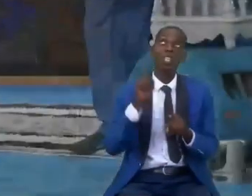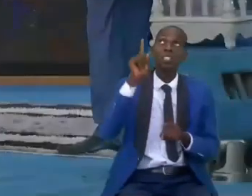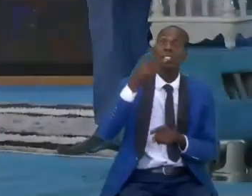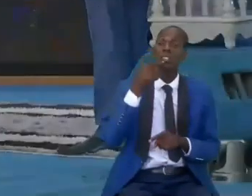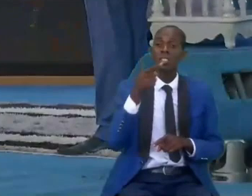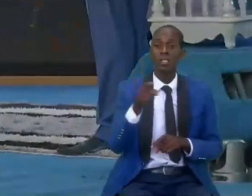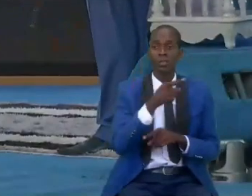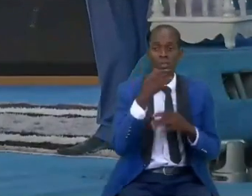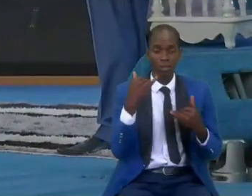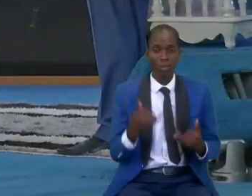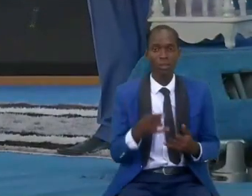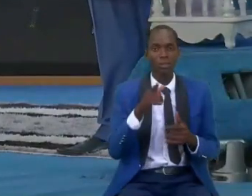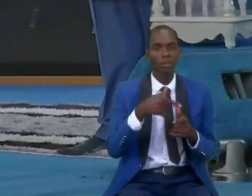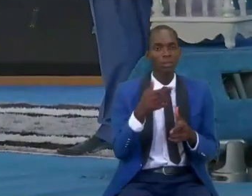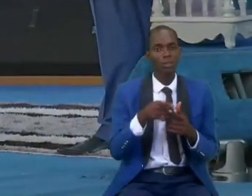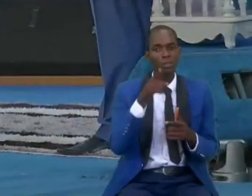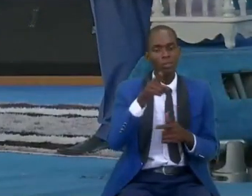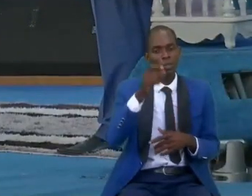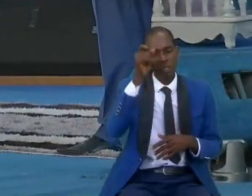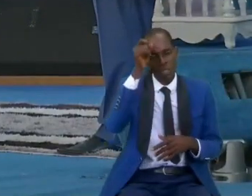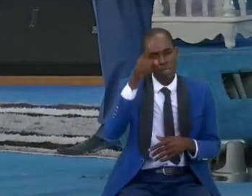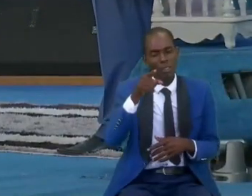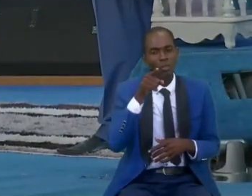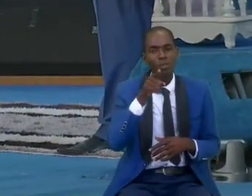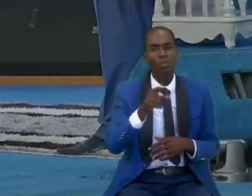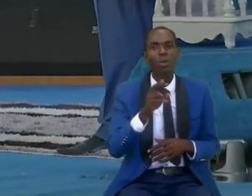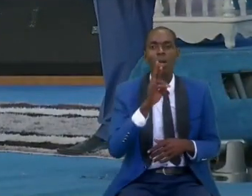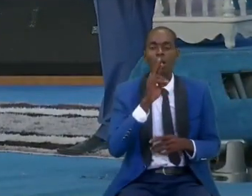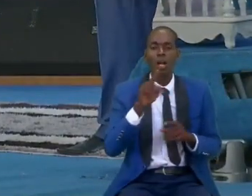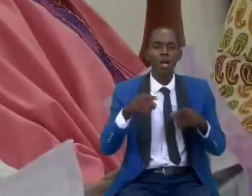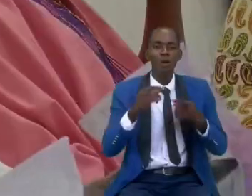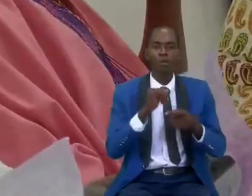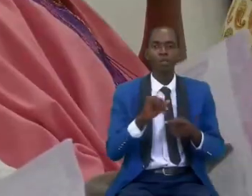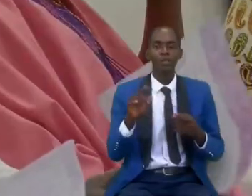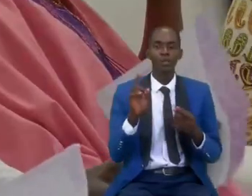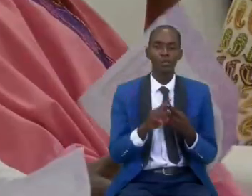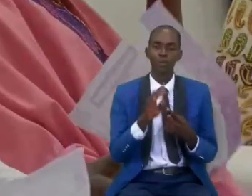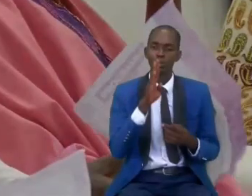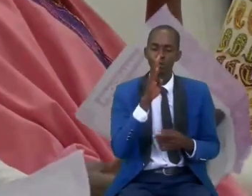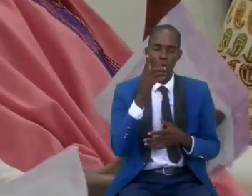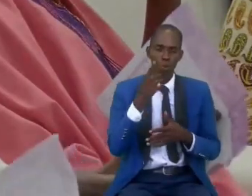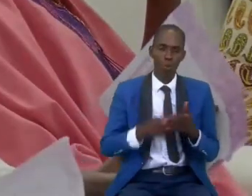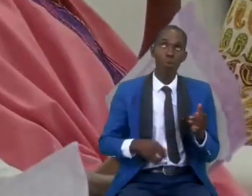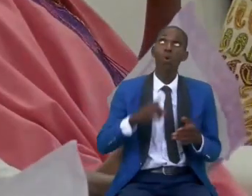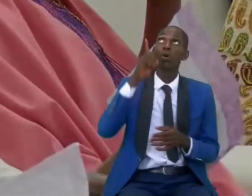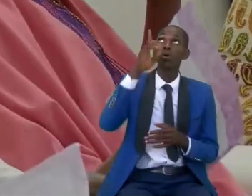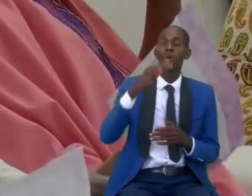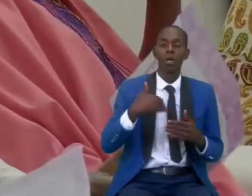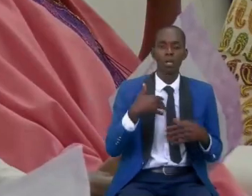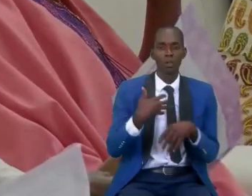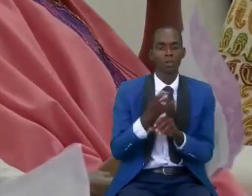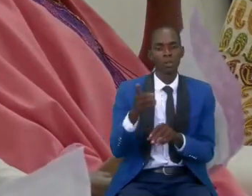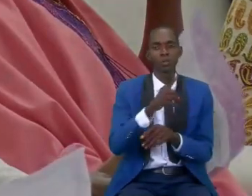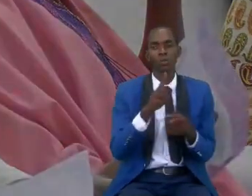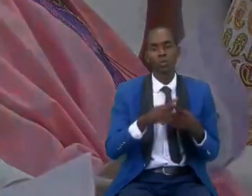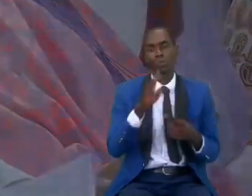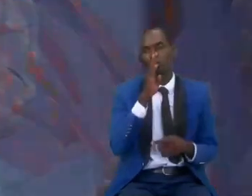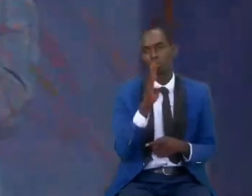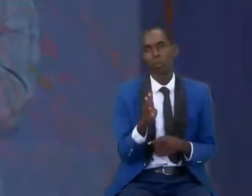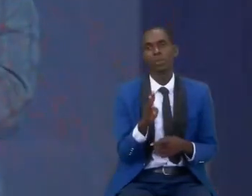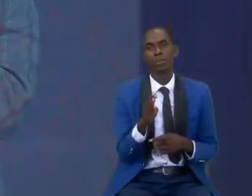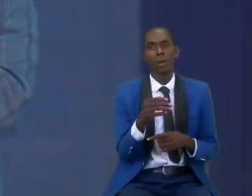going to be what God has created you to be. Made for excellence. Made